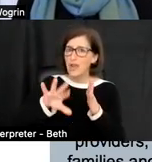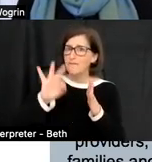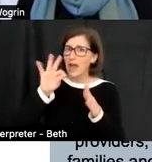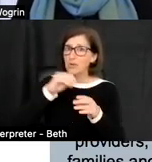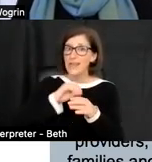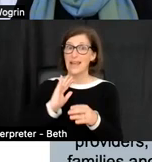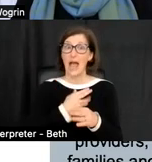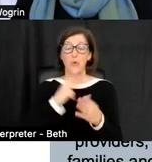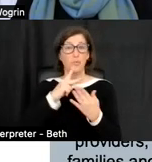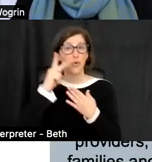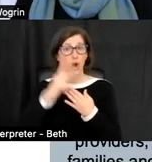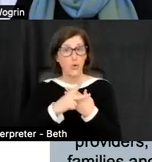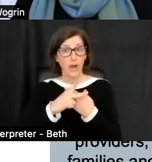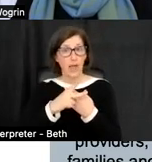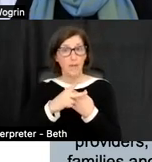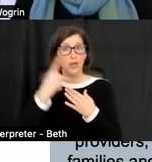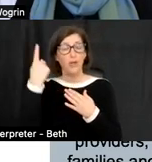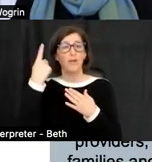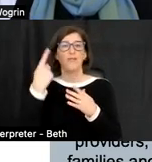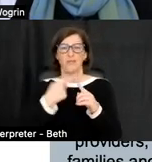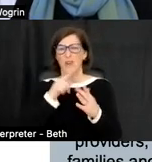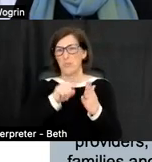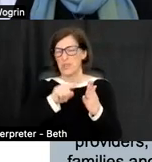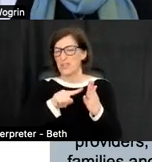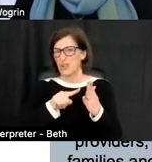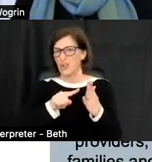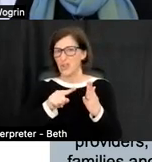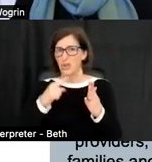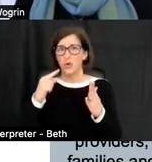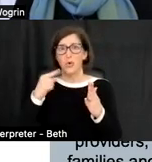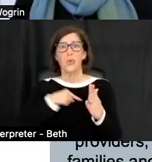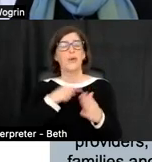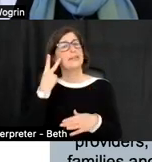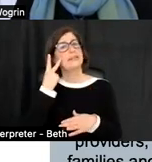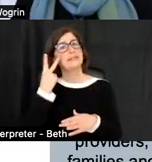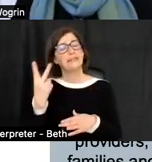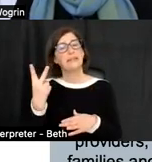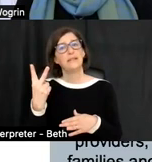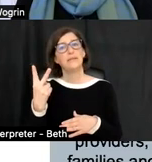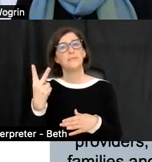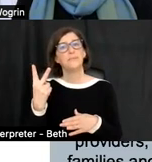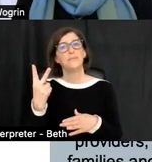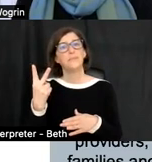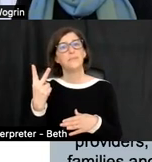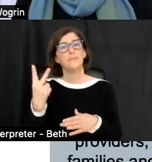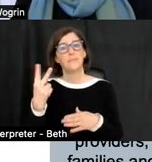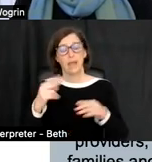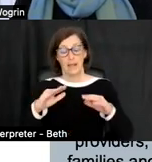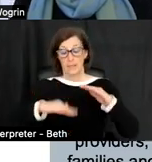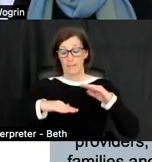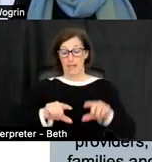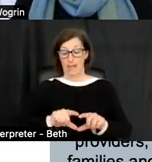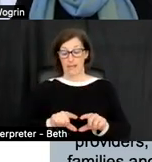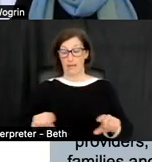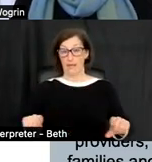from our programmatic and research data, is what we see is there is actually the bottom